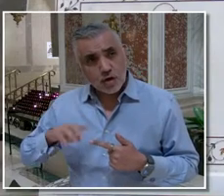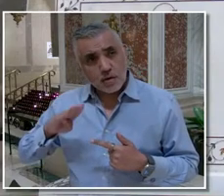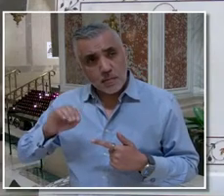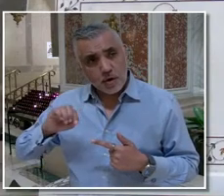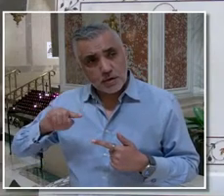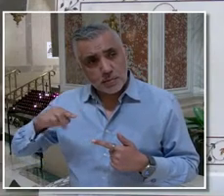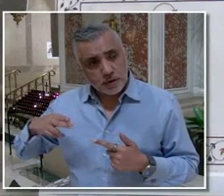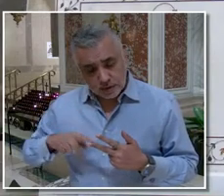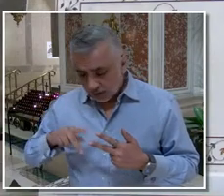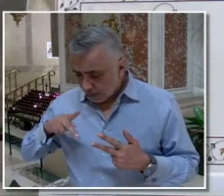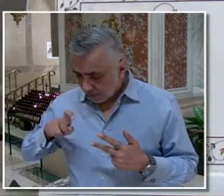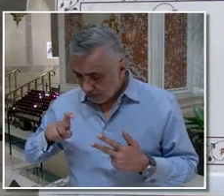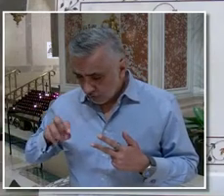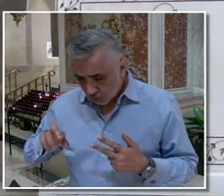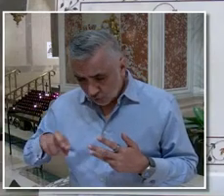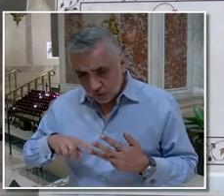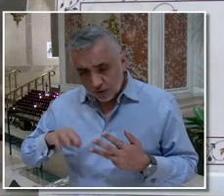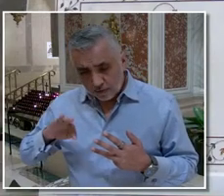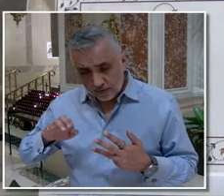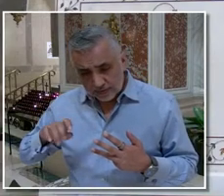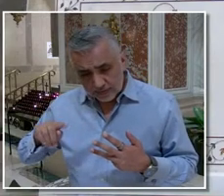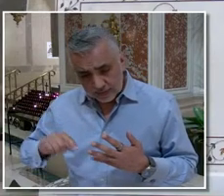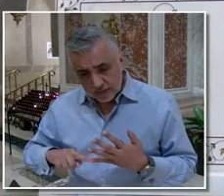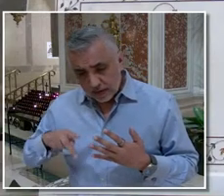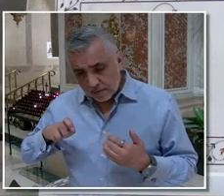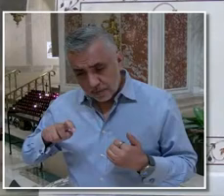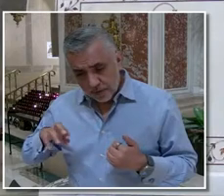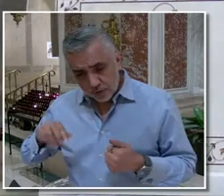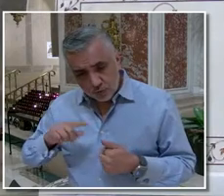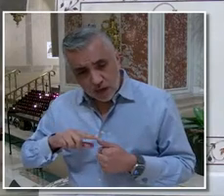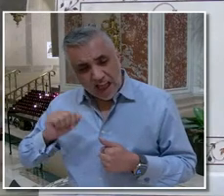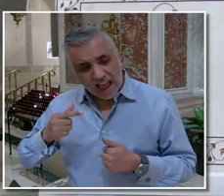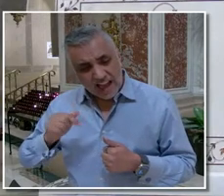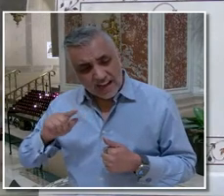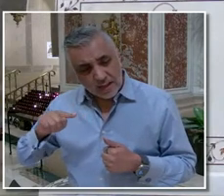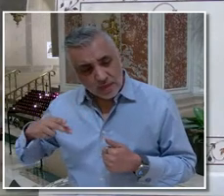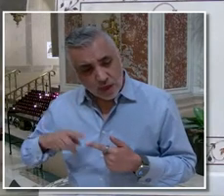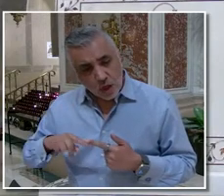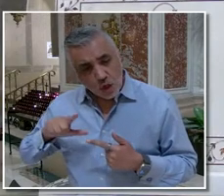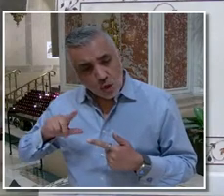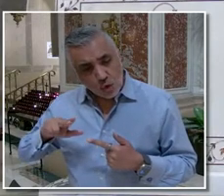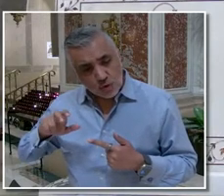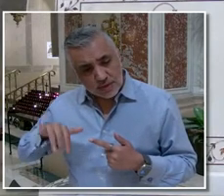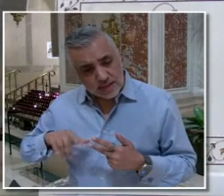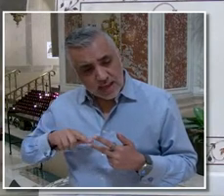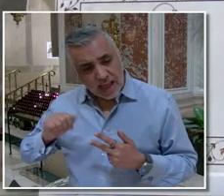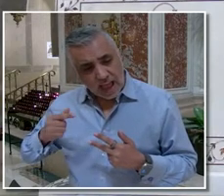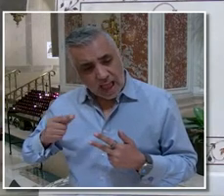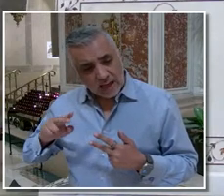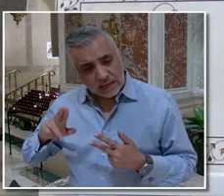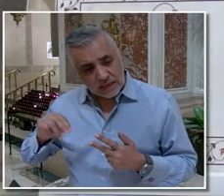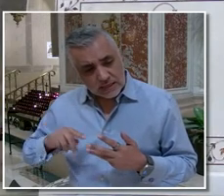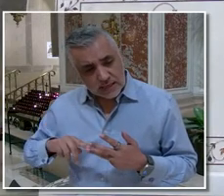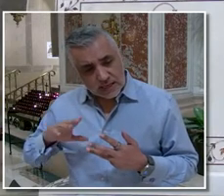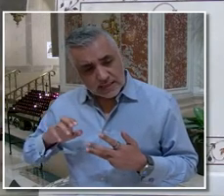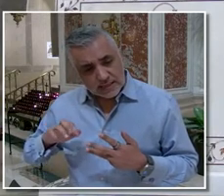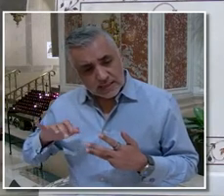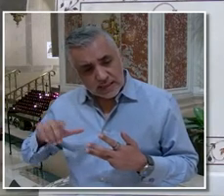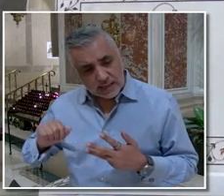Marcellinus, Peter, Felicity, Perpetua, Agatha, Lucy, Agnes,